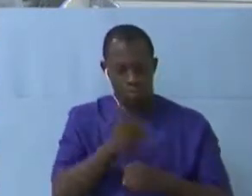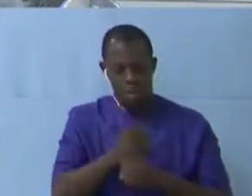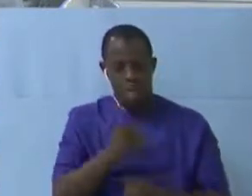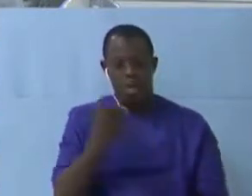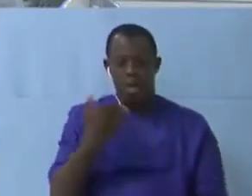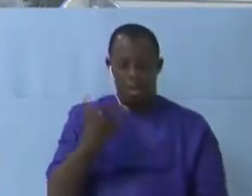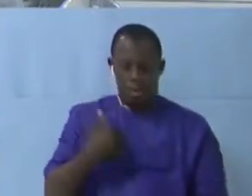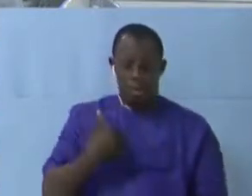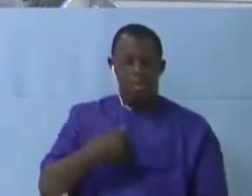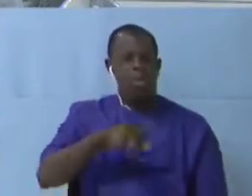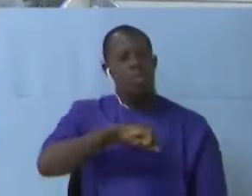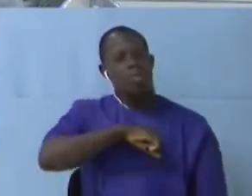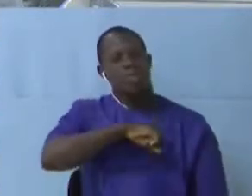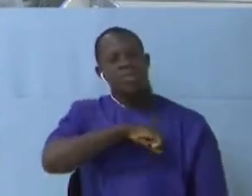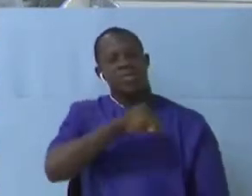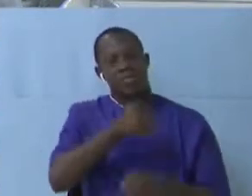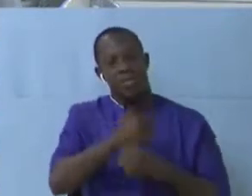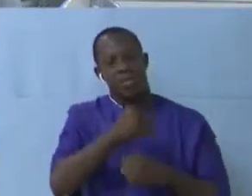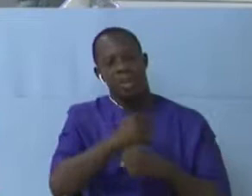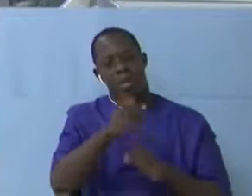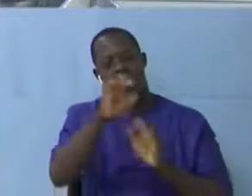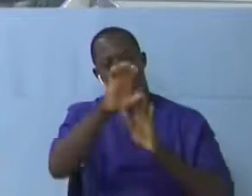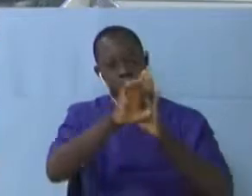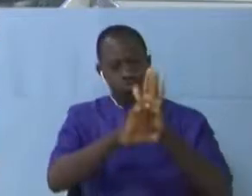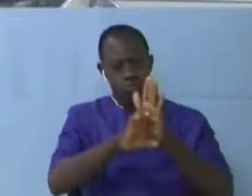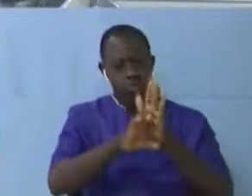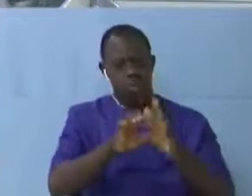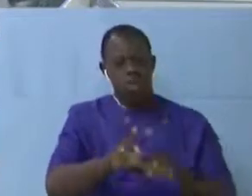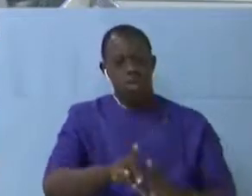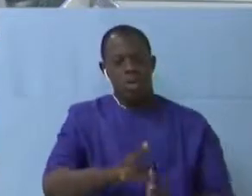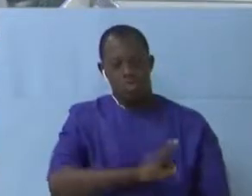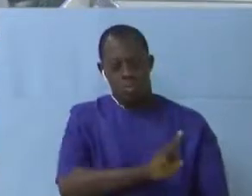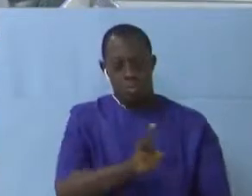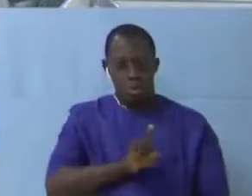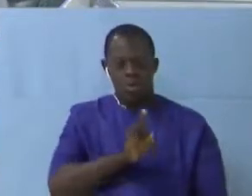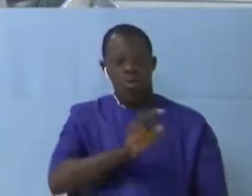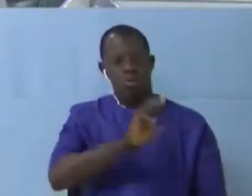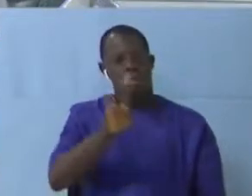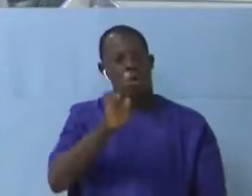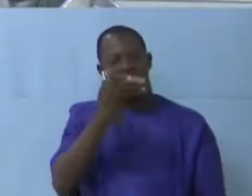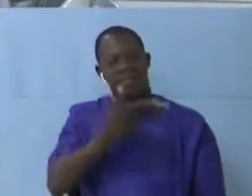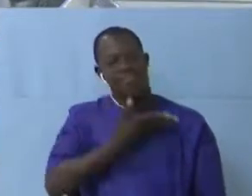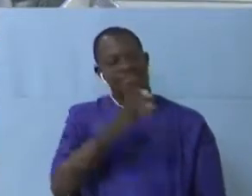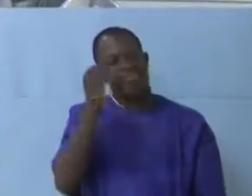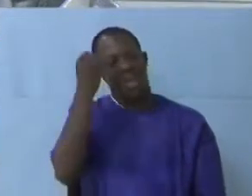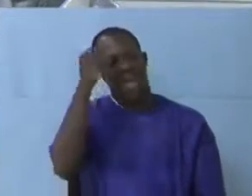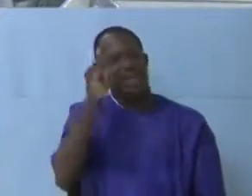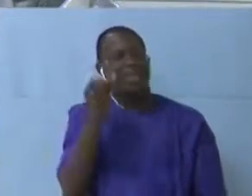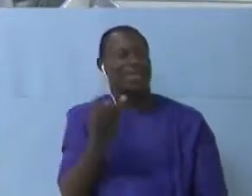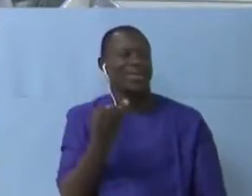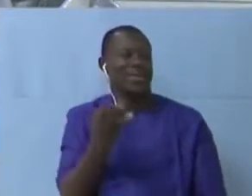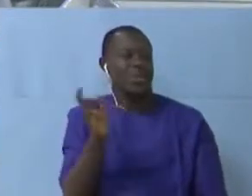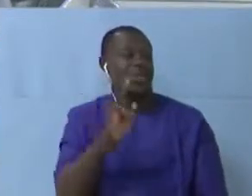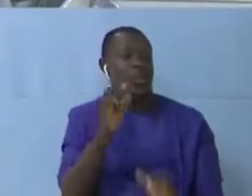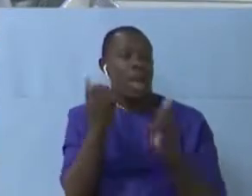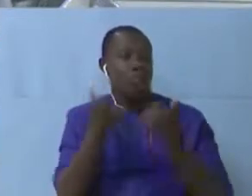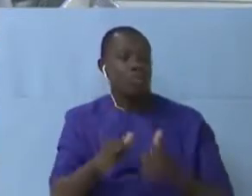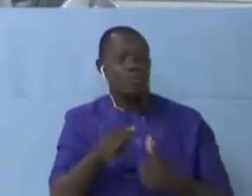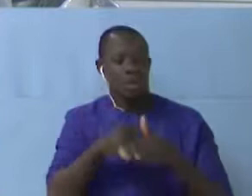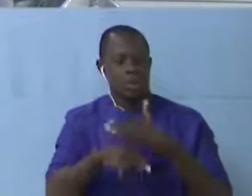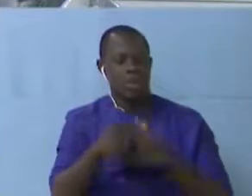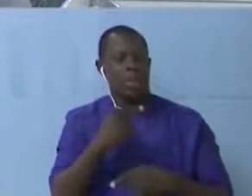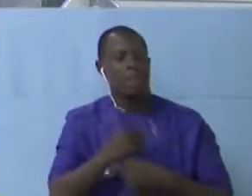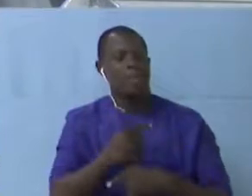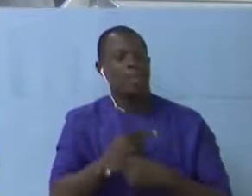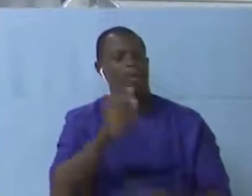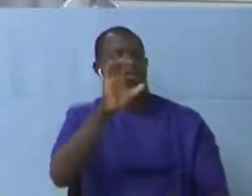we sure would have no idea what would happen to our country probably in the next 100